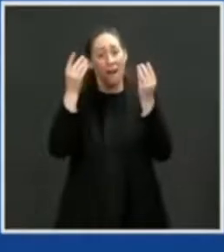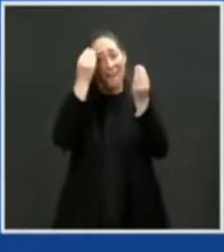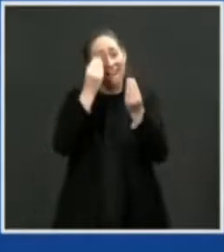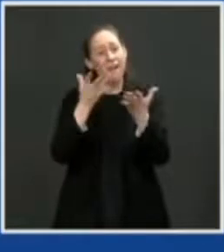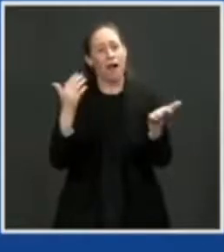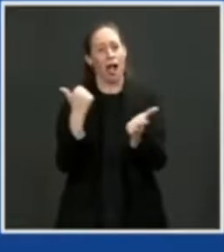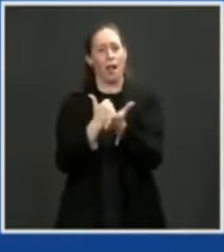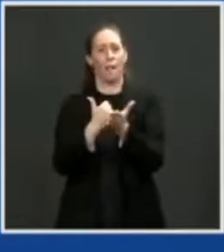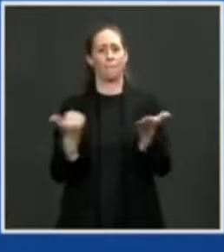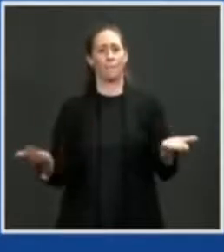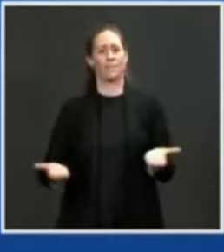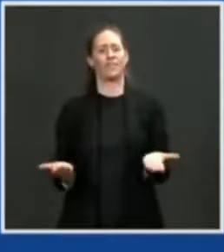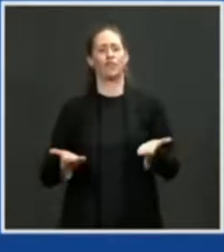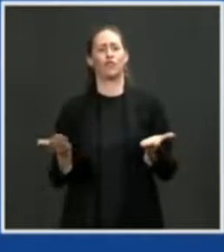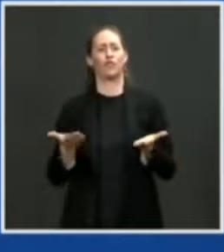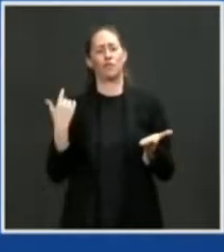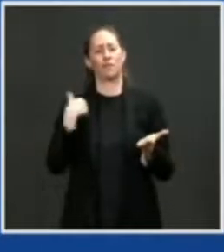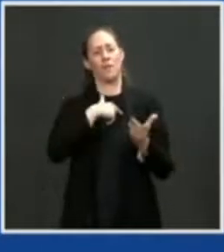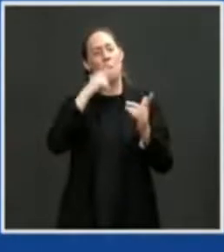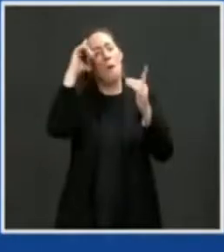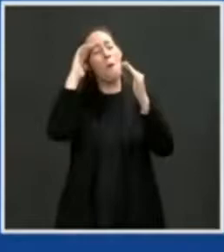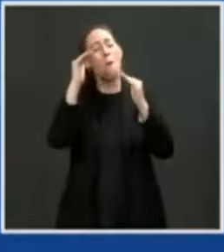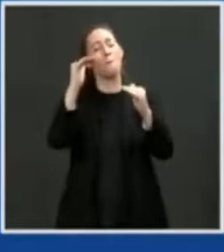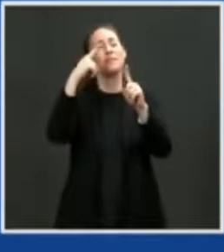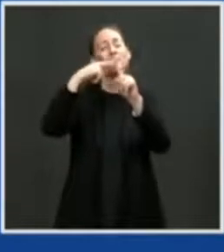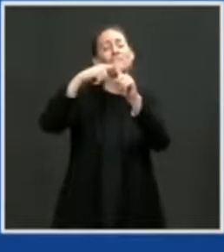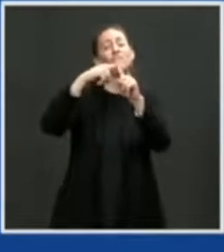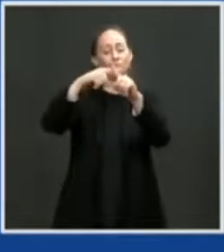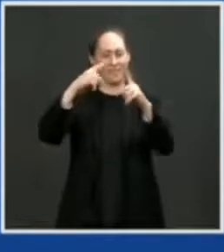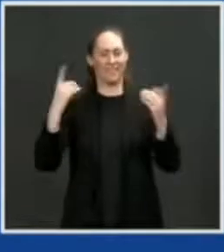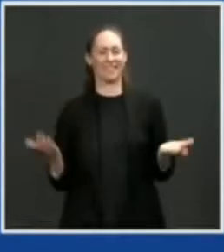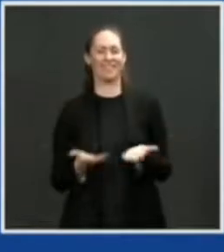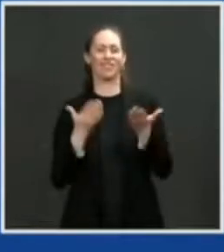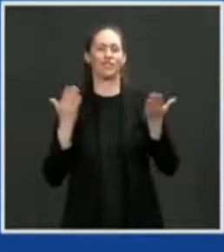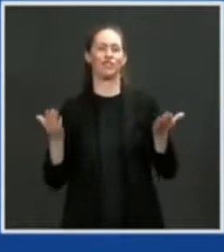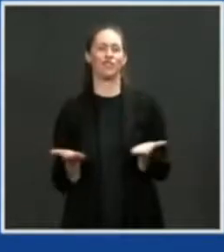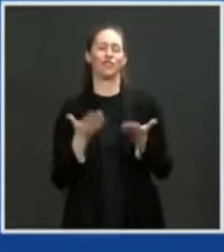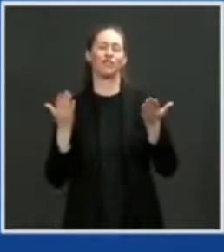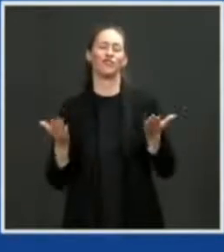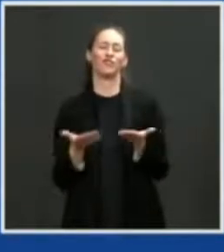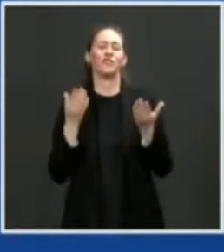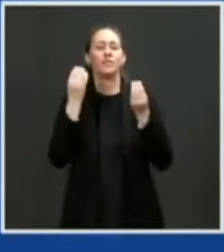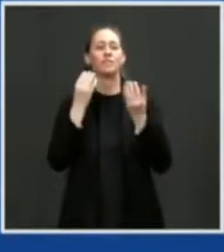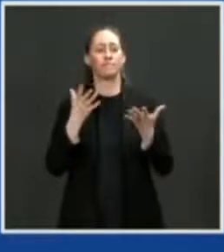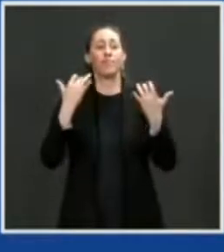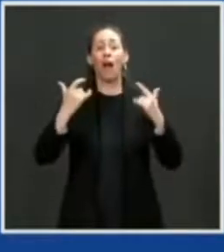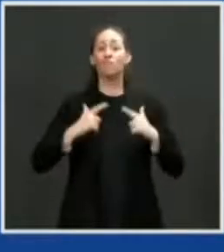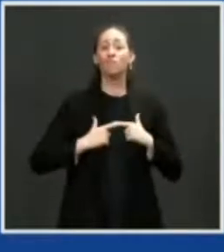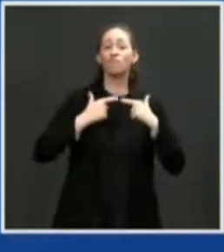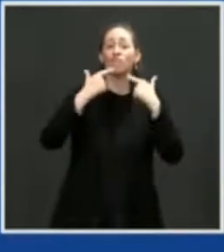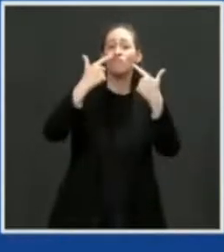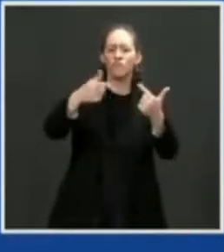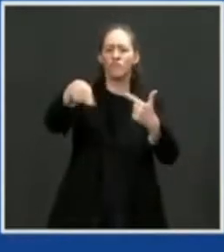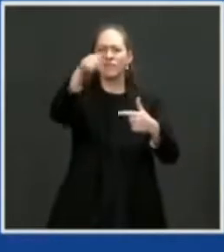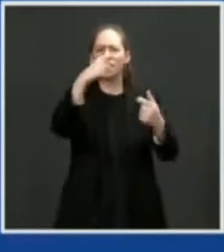way. Now I'll be happy to take your questions. Oh, this is where I shine.